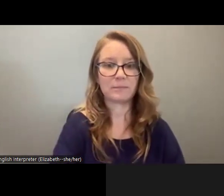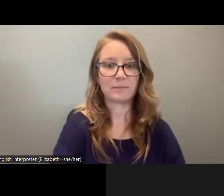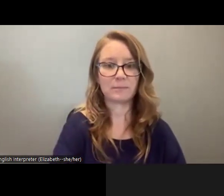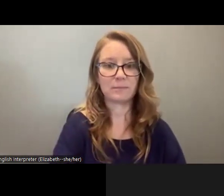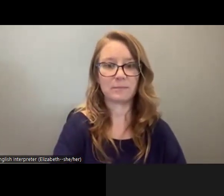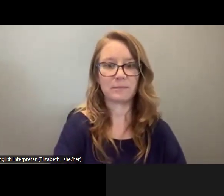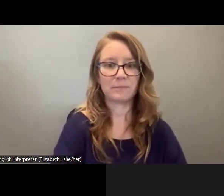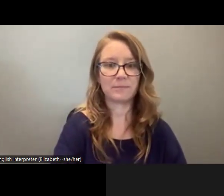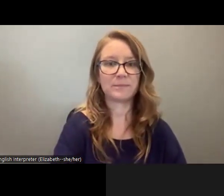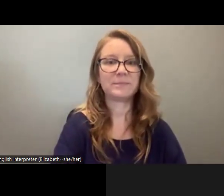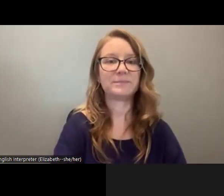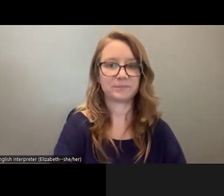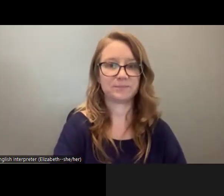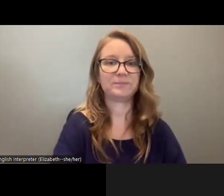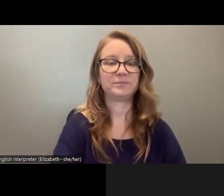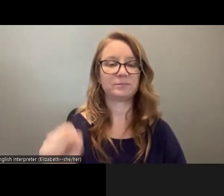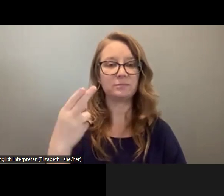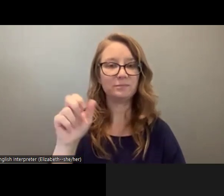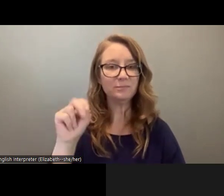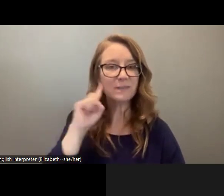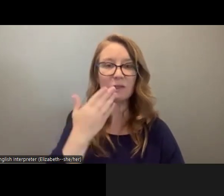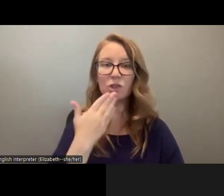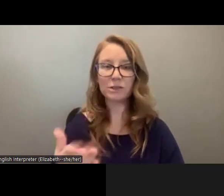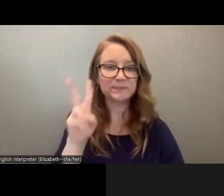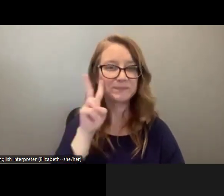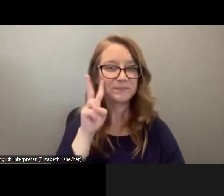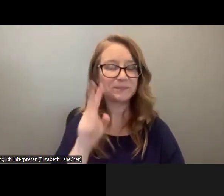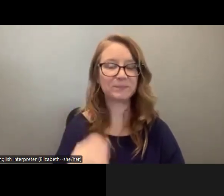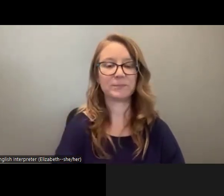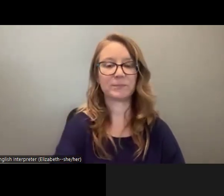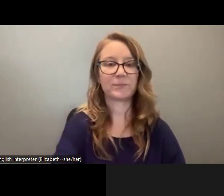All right, sounds good. So let's see.